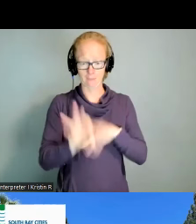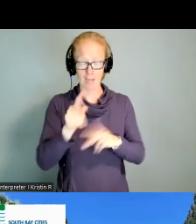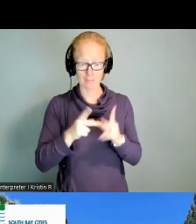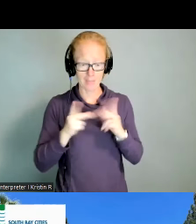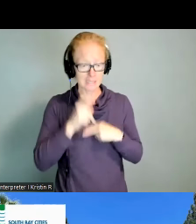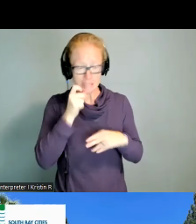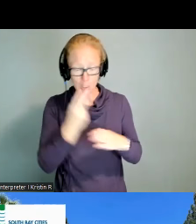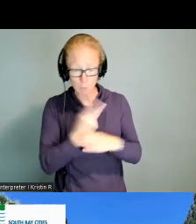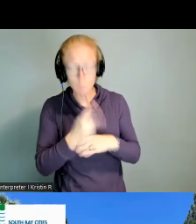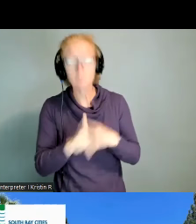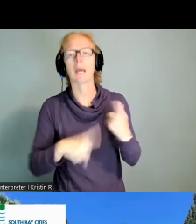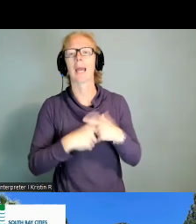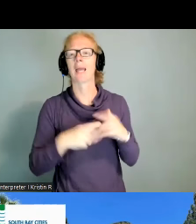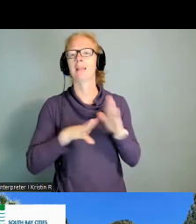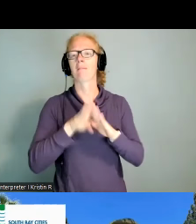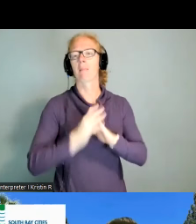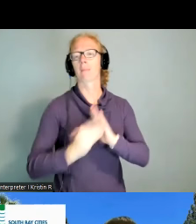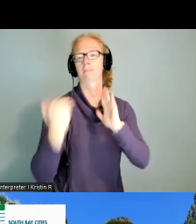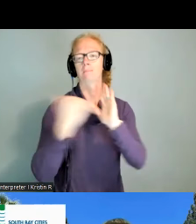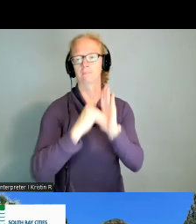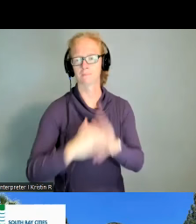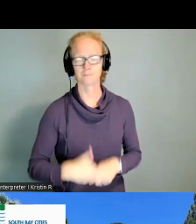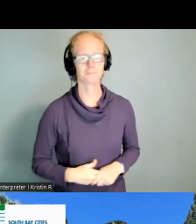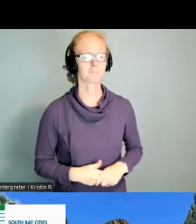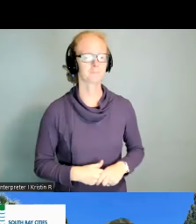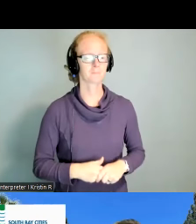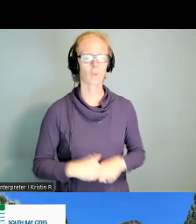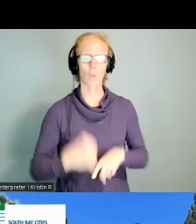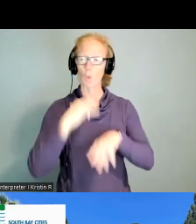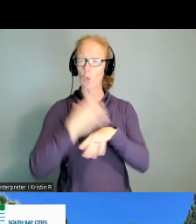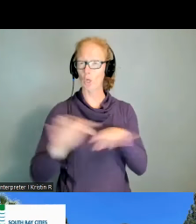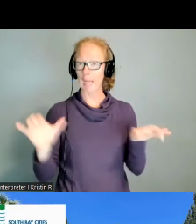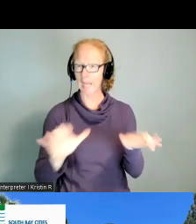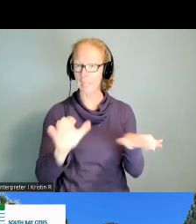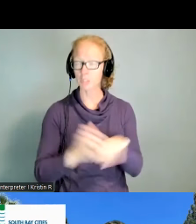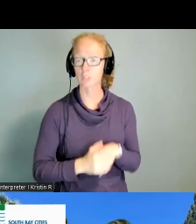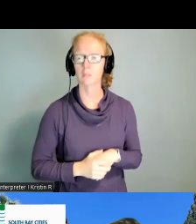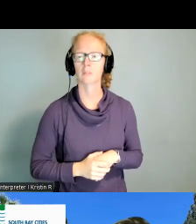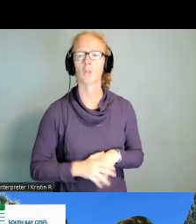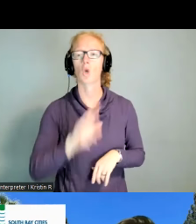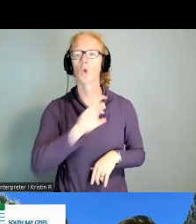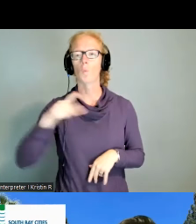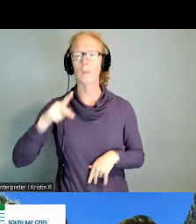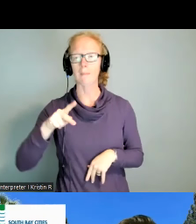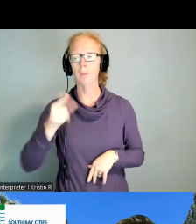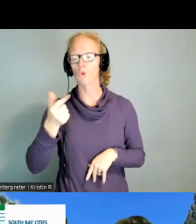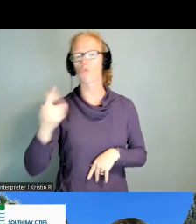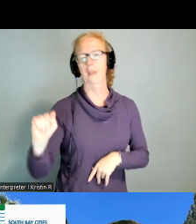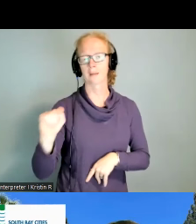housing acceleration efforts funded by Regional Early Action Planning Grants, or REAP grants.